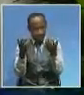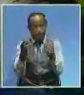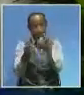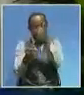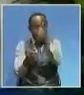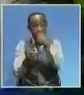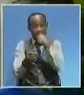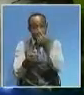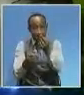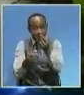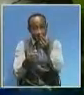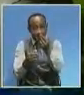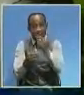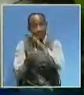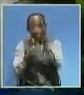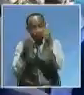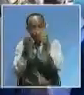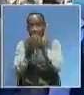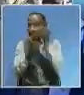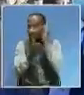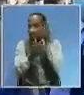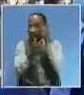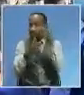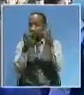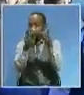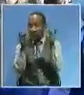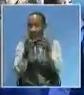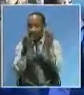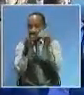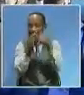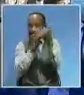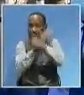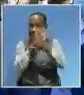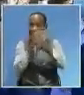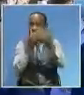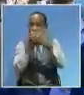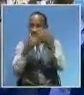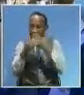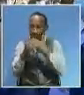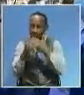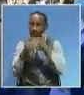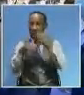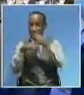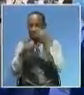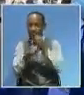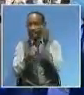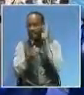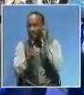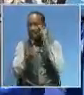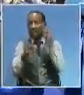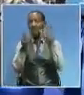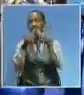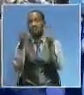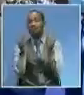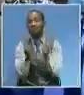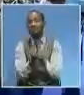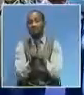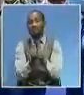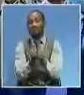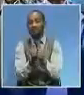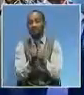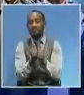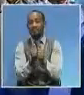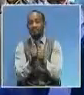the documentation of all historical sites in the country before declaring them as heritage sites. There's